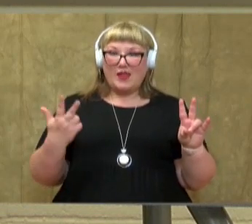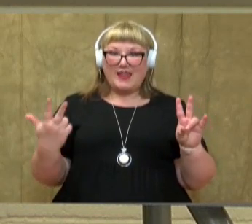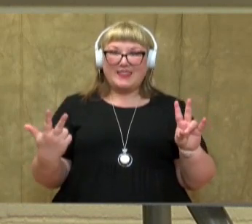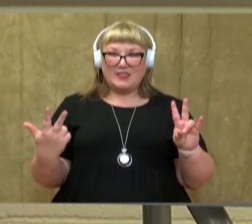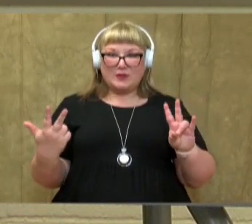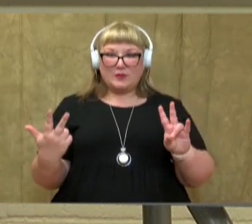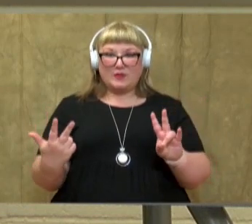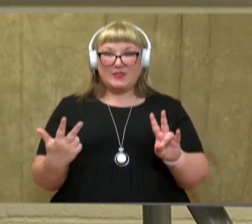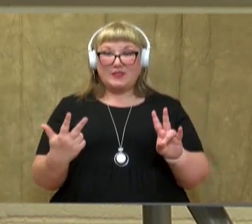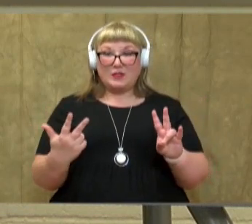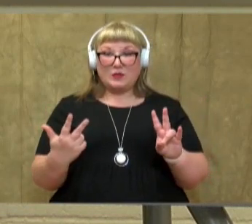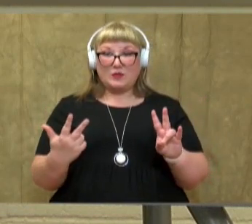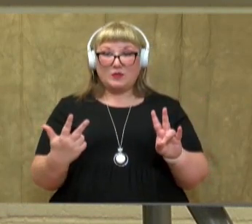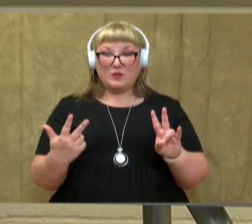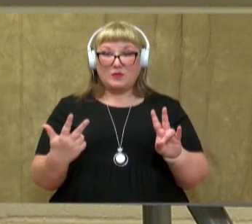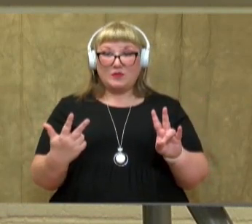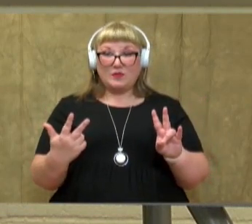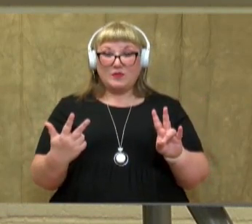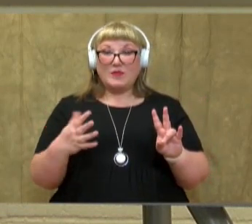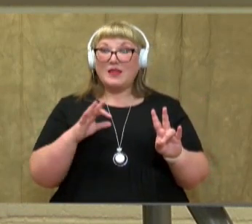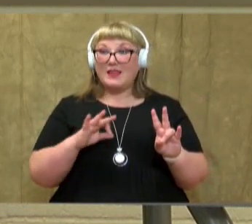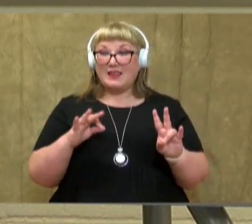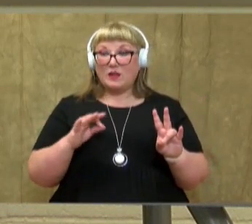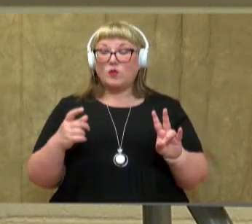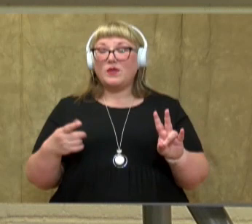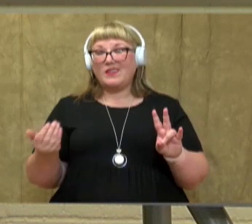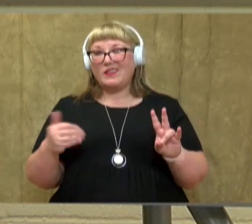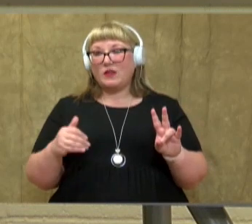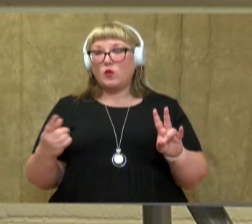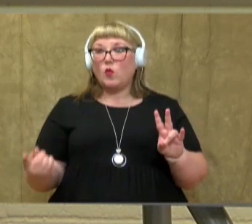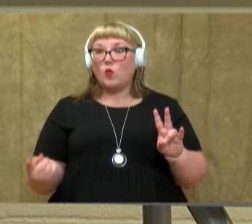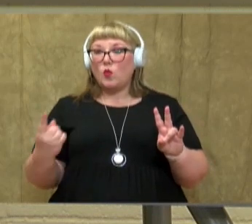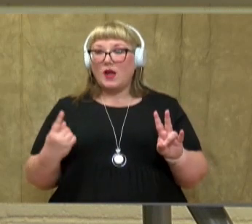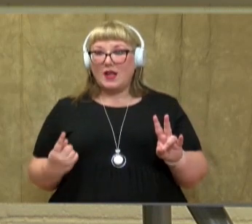1, 2, 3. 3 guinea pigs. Let's count them as we put them back in.